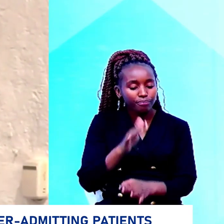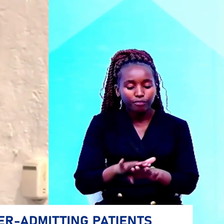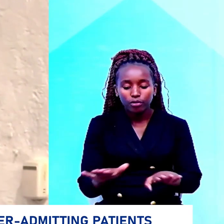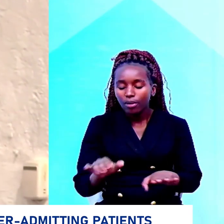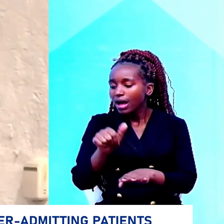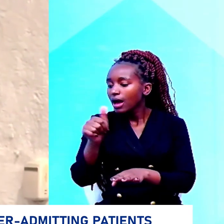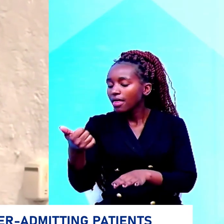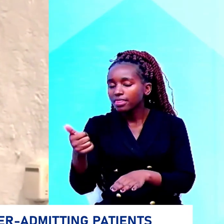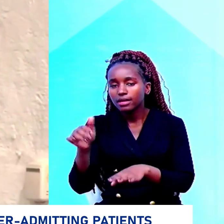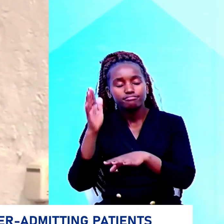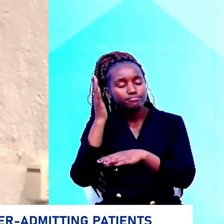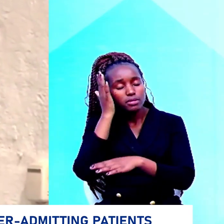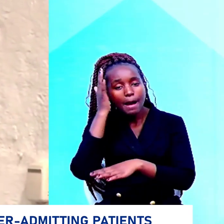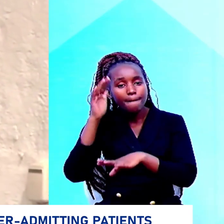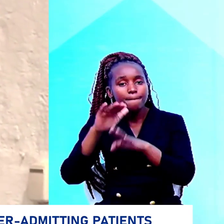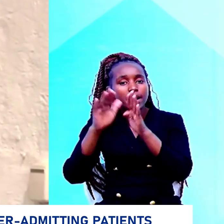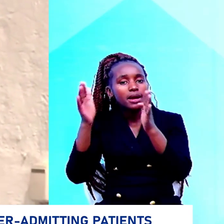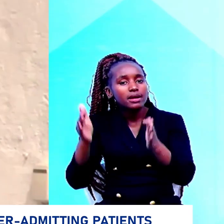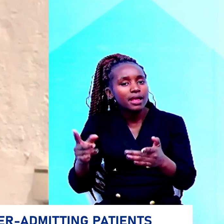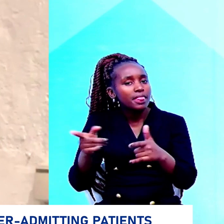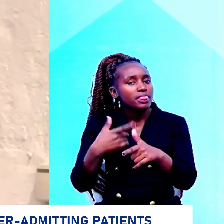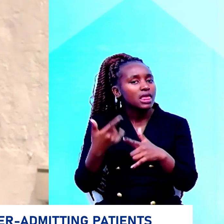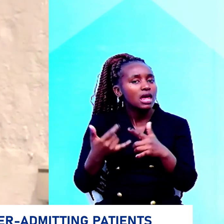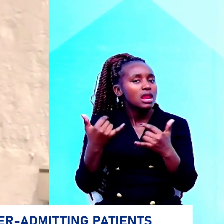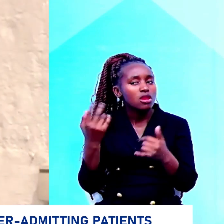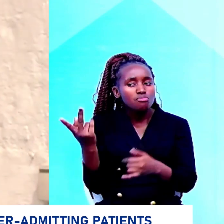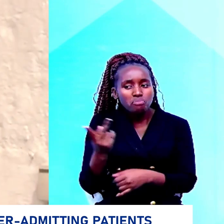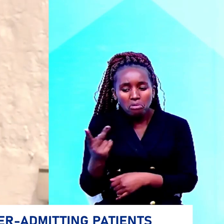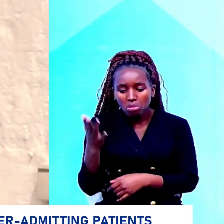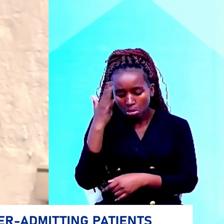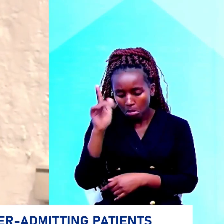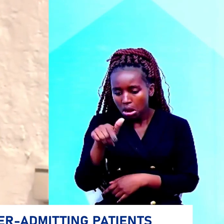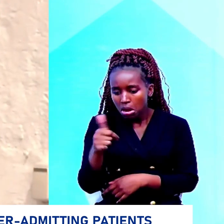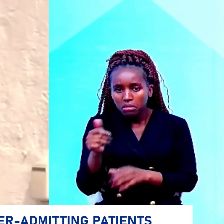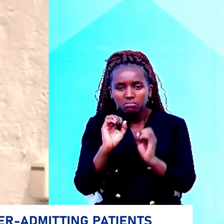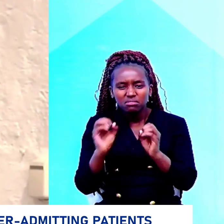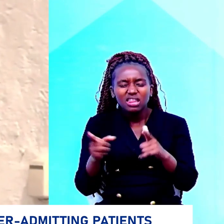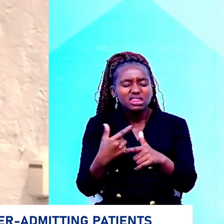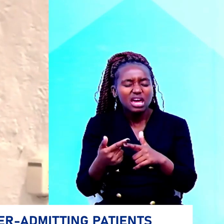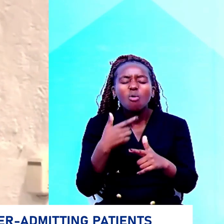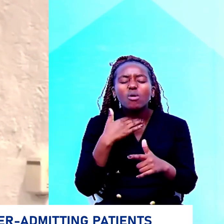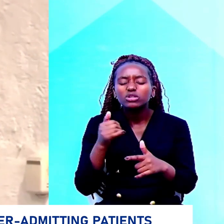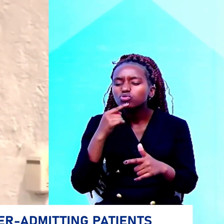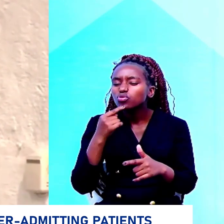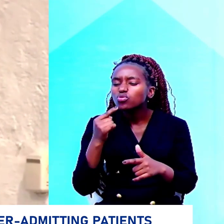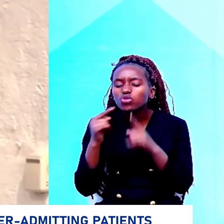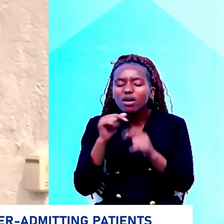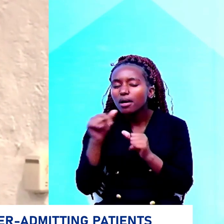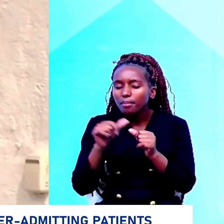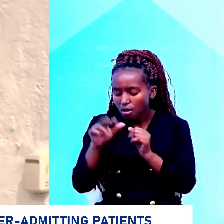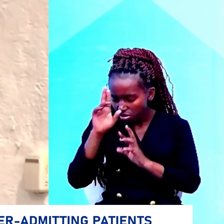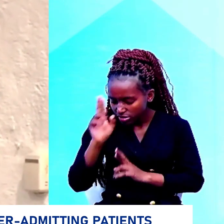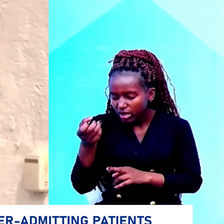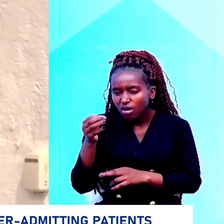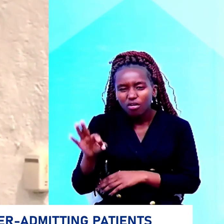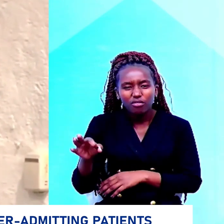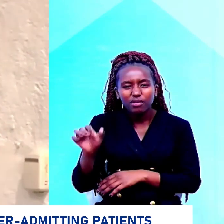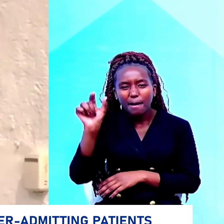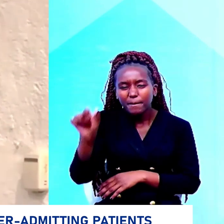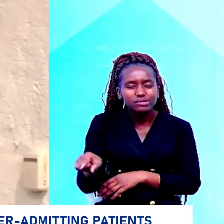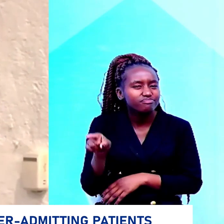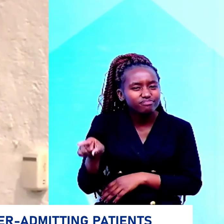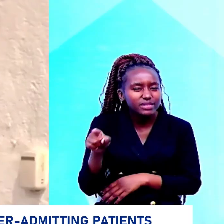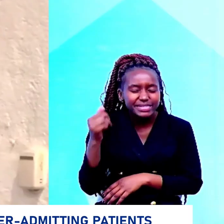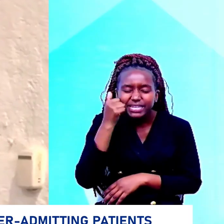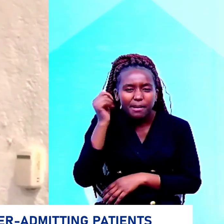same disease, and then we talk about the dignity of the patient. That will not happen under my watch at the CS. And this committee, I want